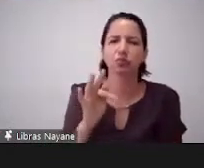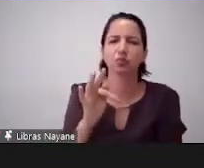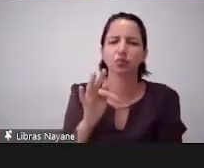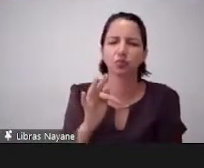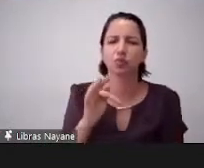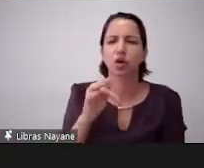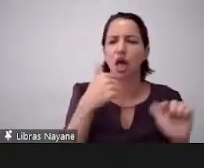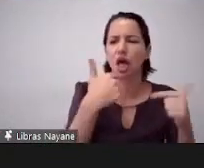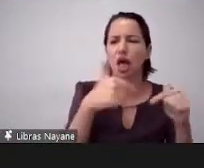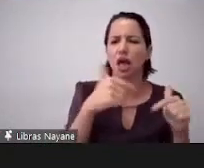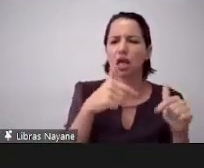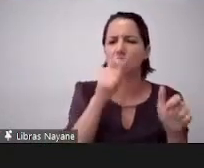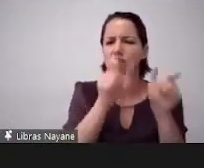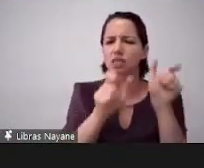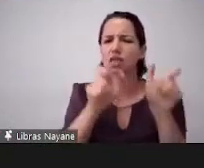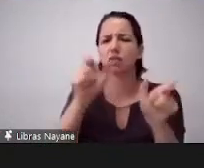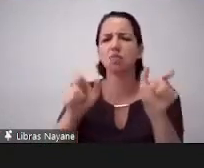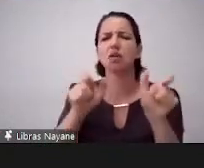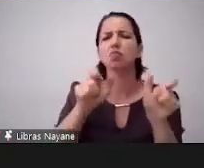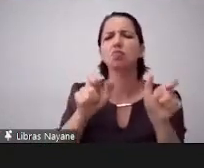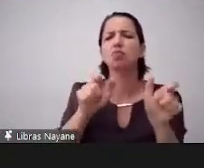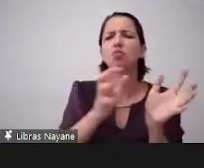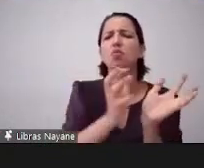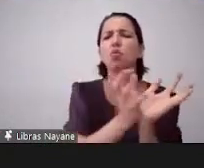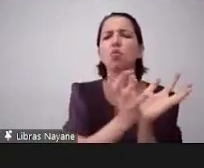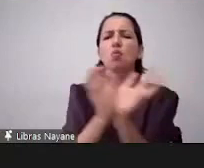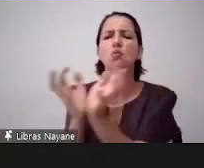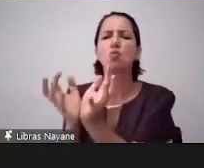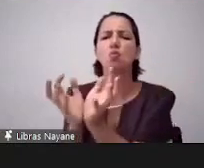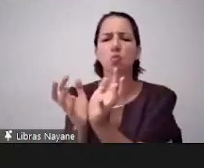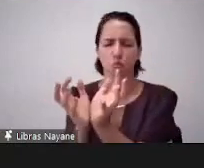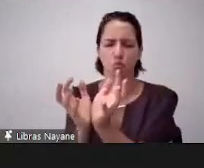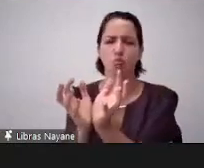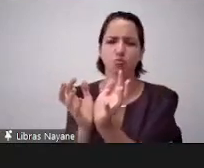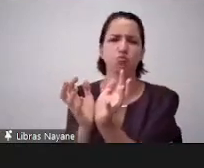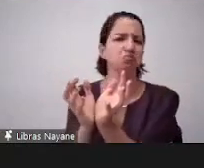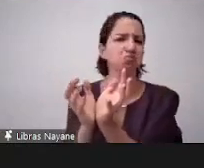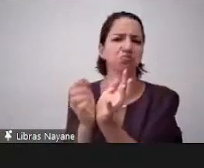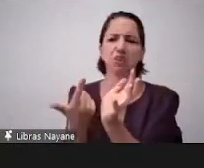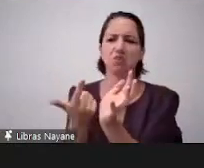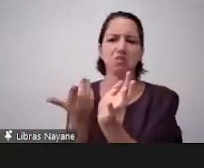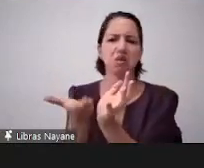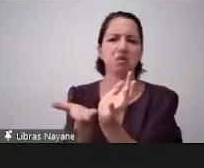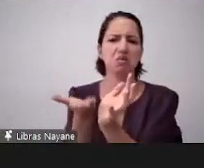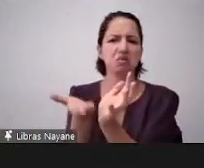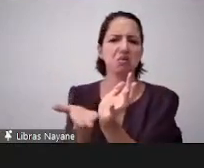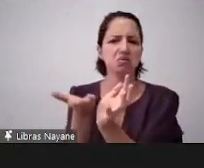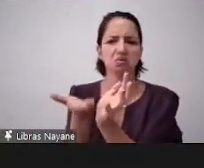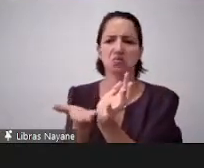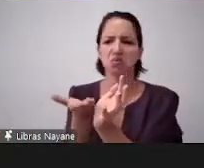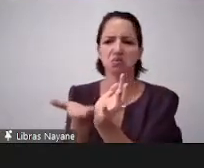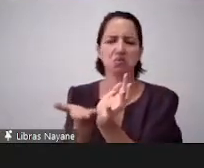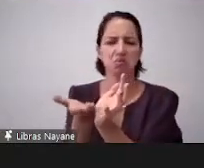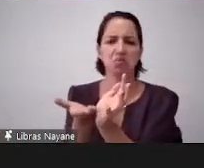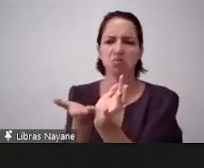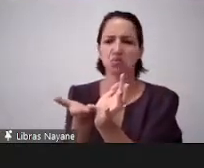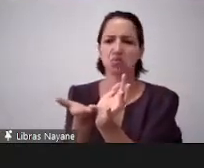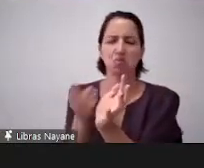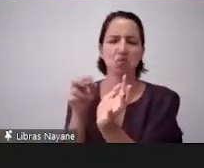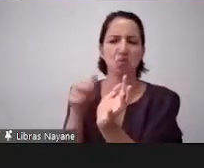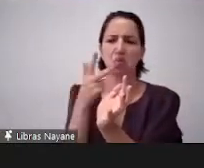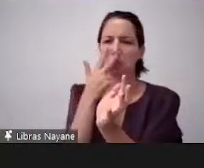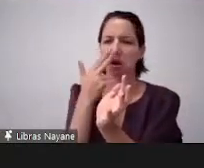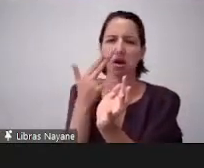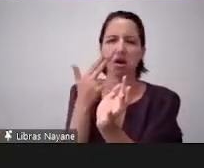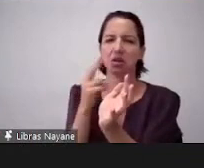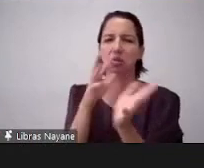complex, very volatile, very ambiguous, and very uncertain. The innovation of products, processes,